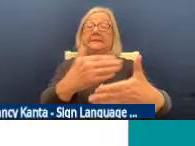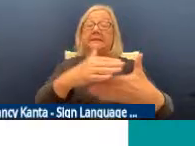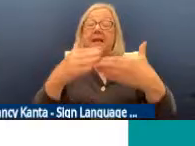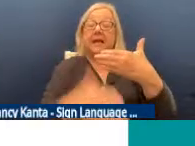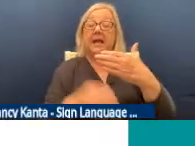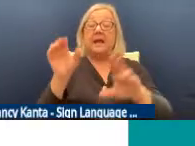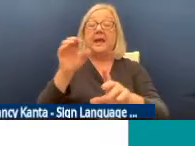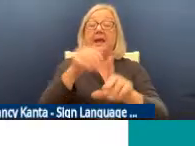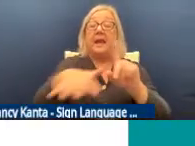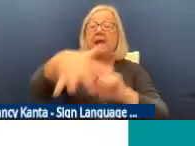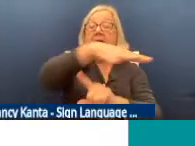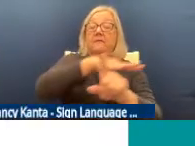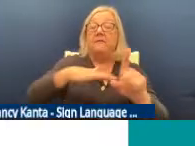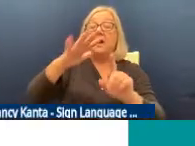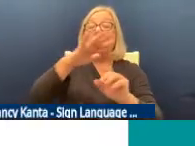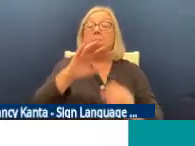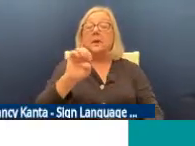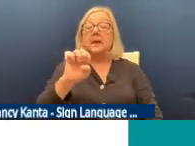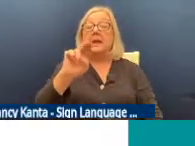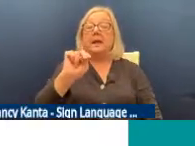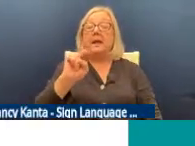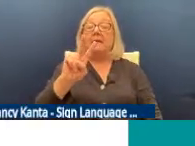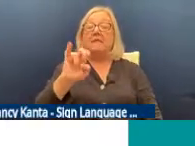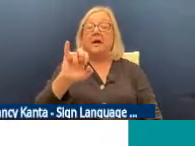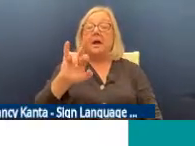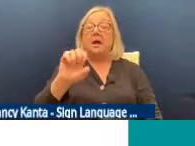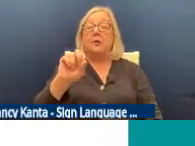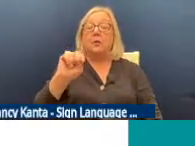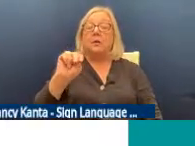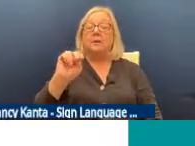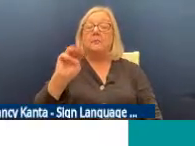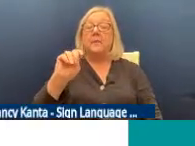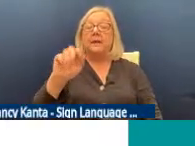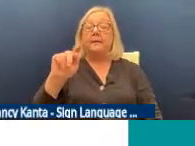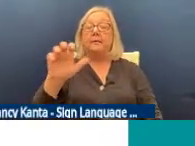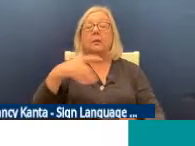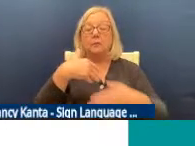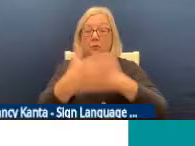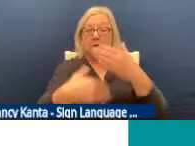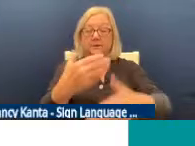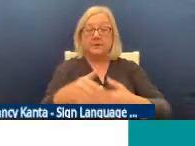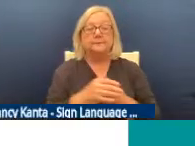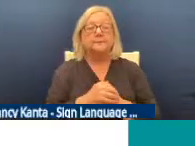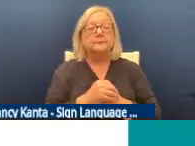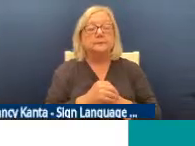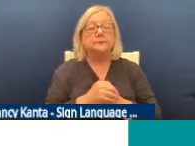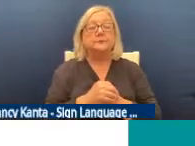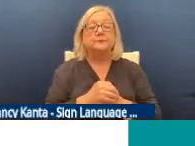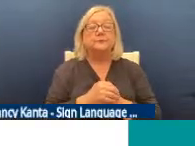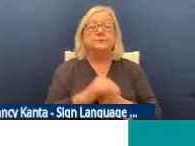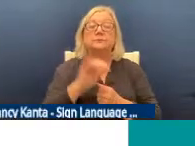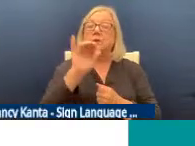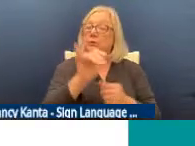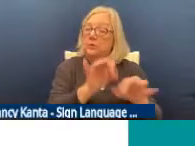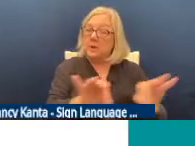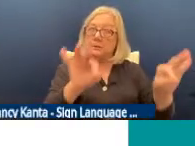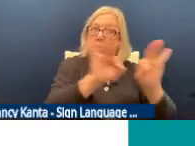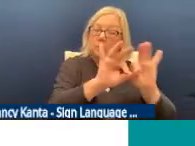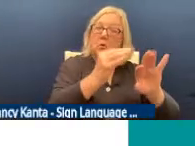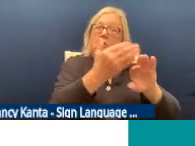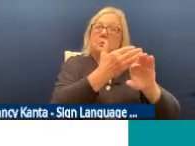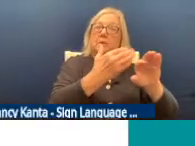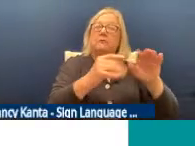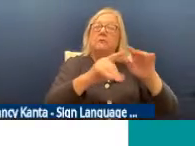be a major, major milestone in getting this program underway. So we